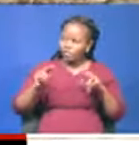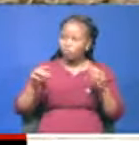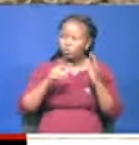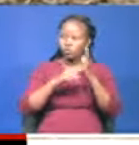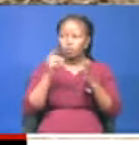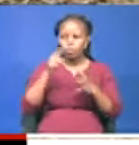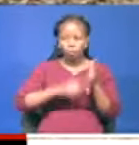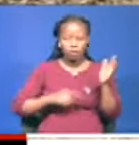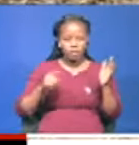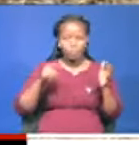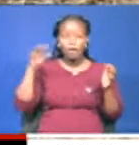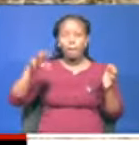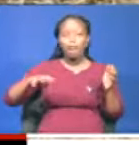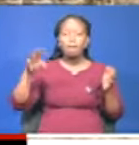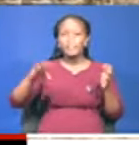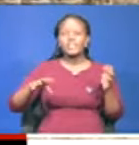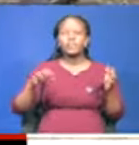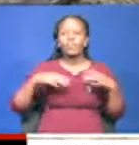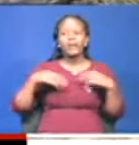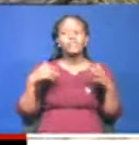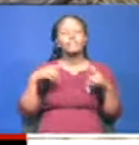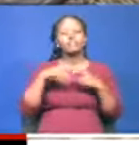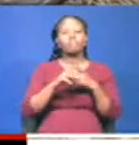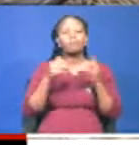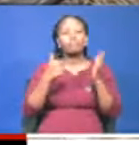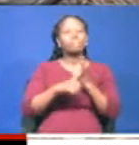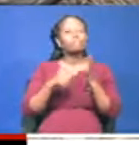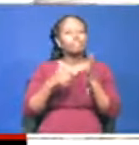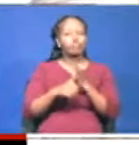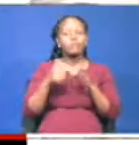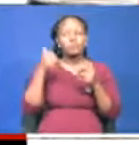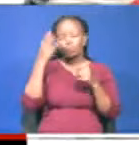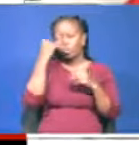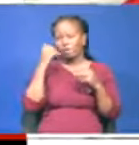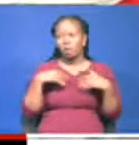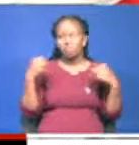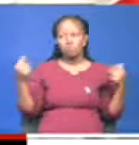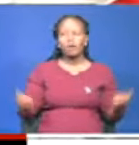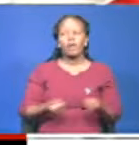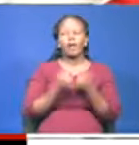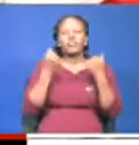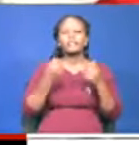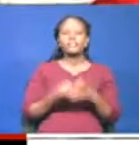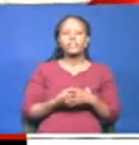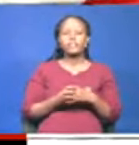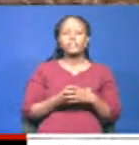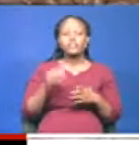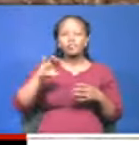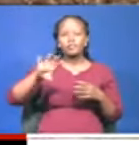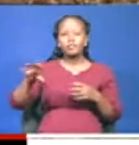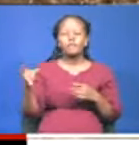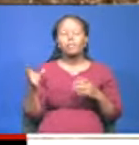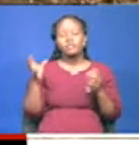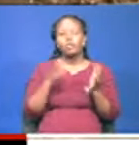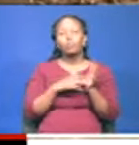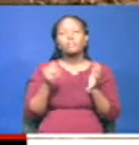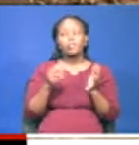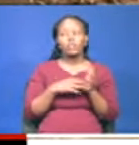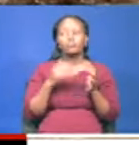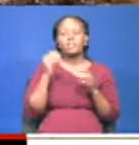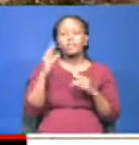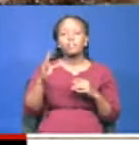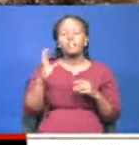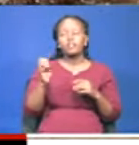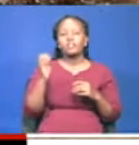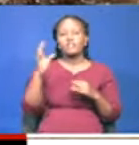had mechanical faults which could have led to the accident. And according to Machakos County Finance and Infrastructure CEC